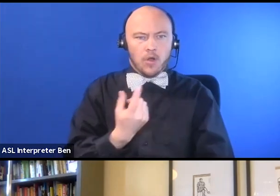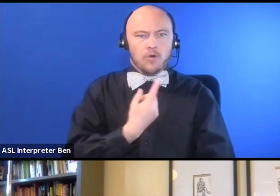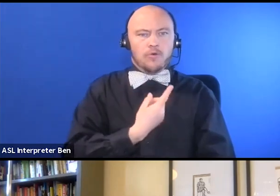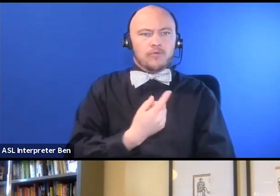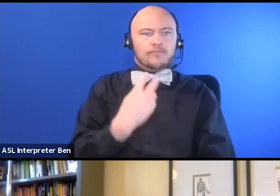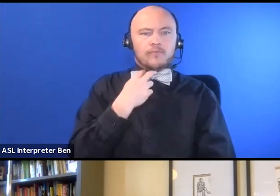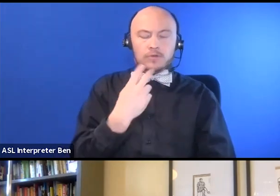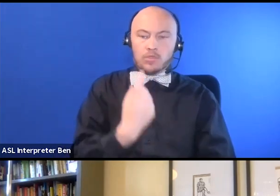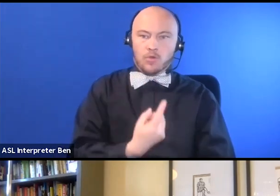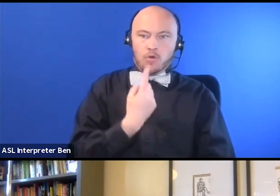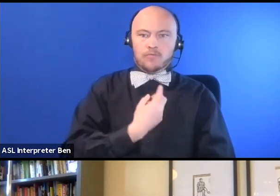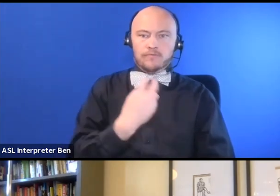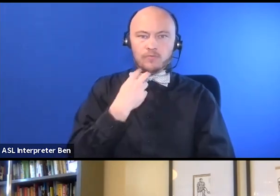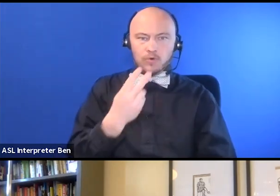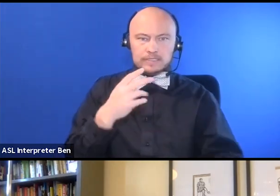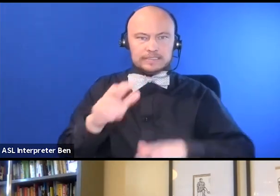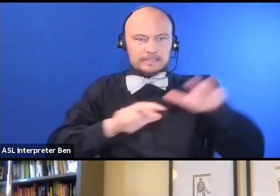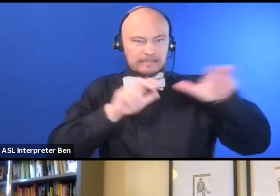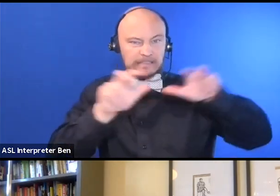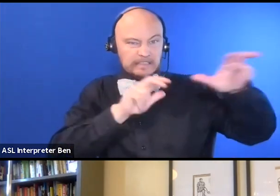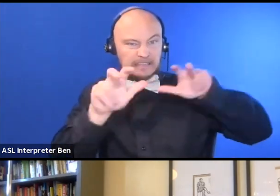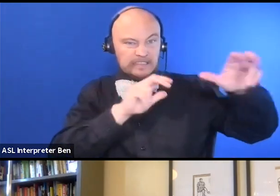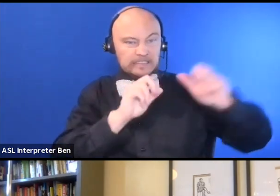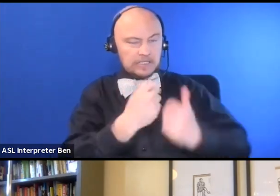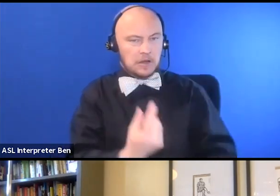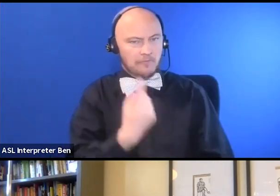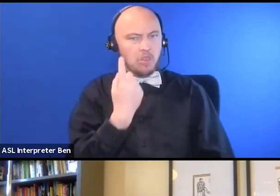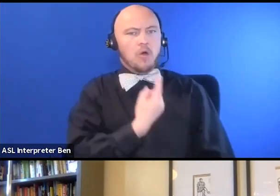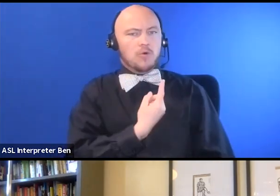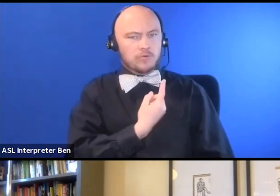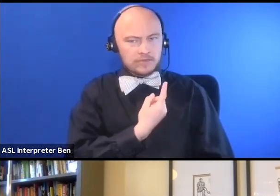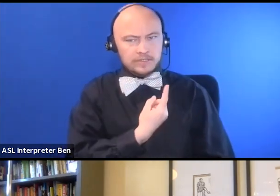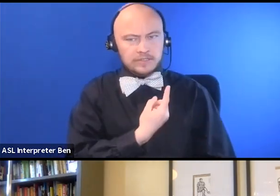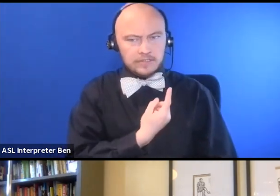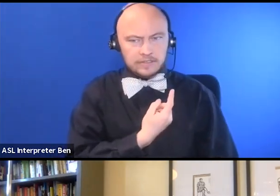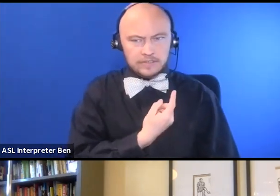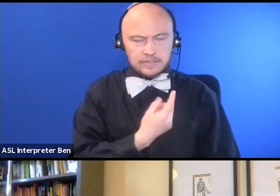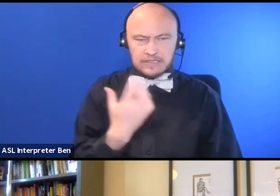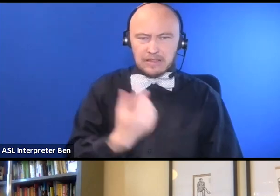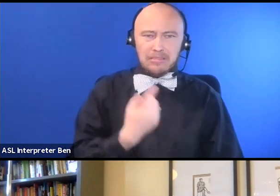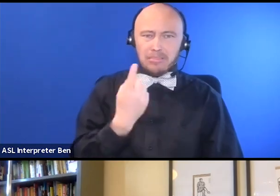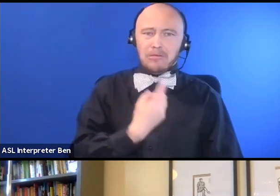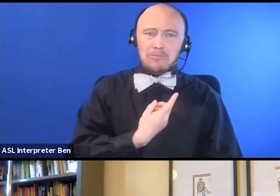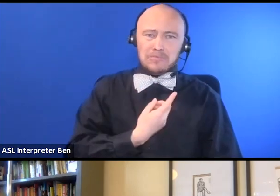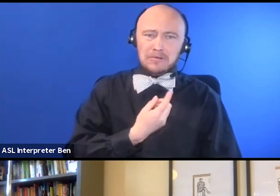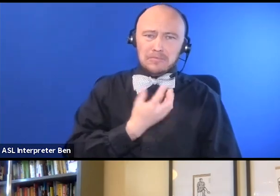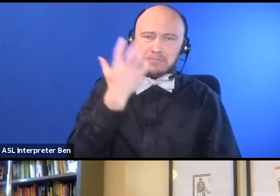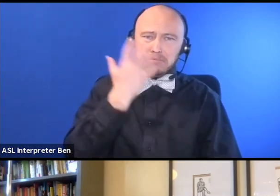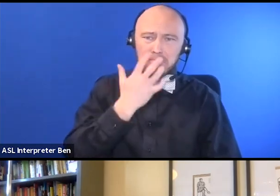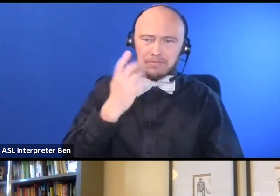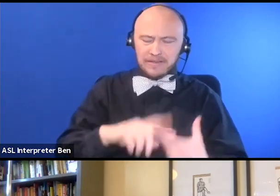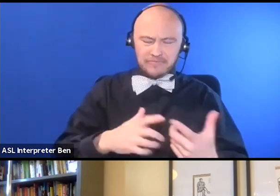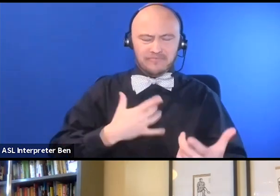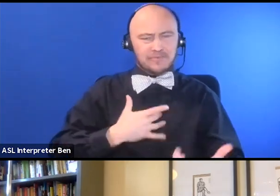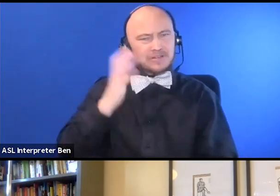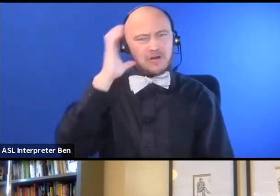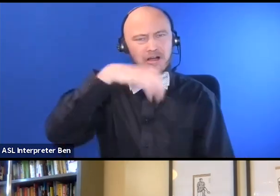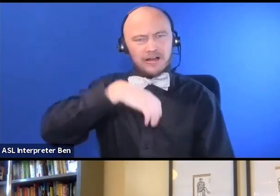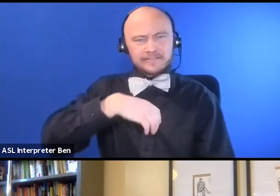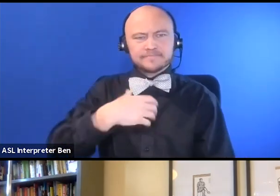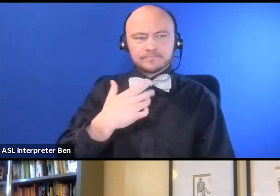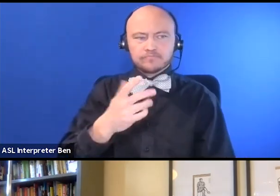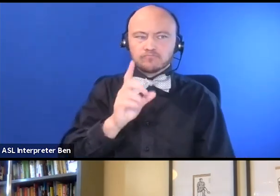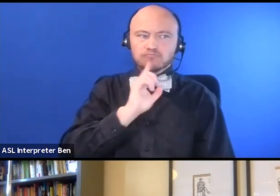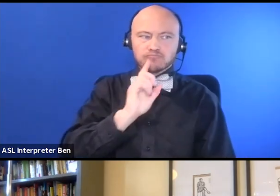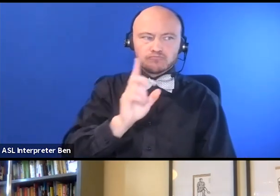the lone voice and like trudging mm-hmm. up the hill of your lone voiceness and how like lonely that can get, how absurd it can feel. It